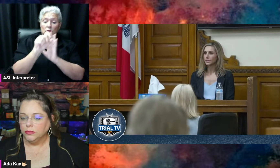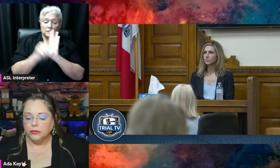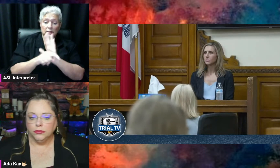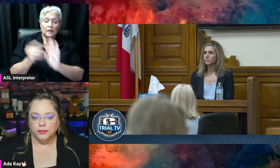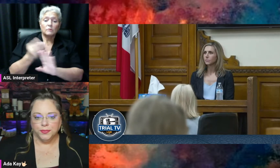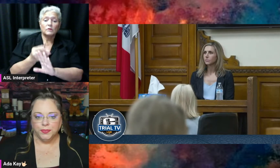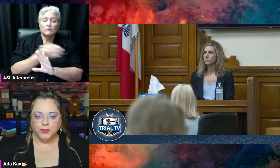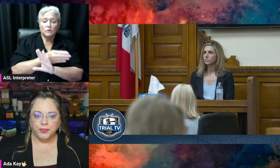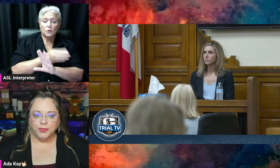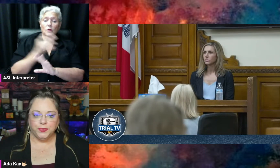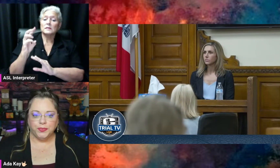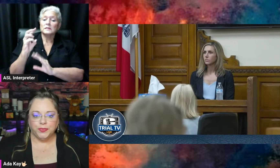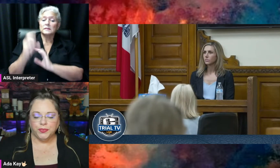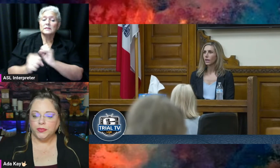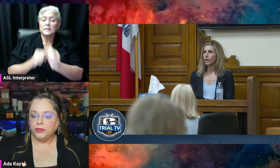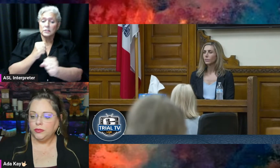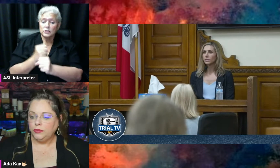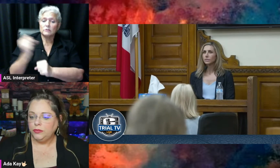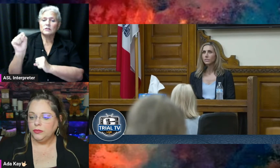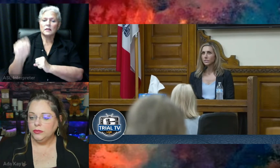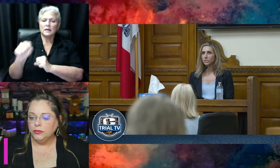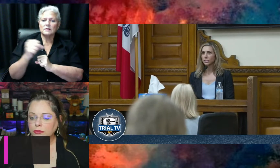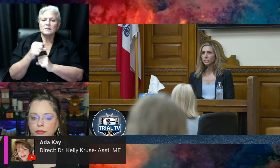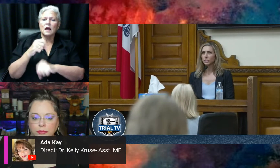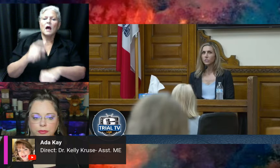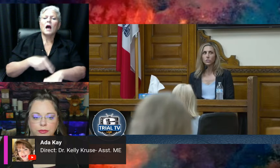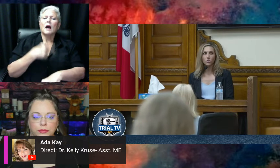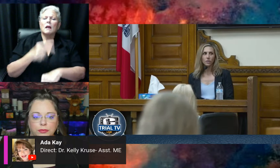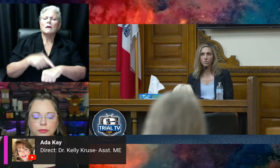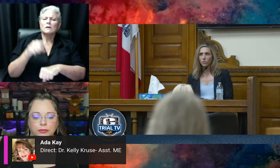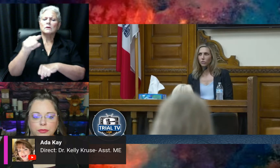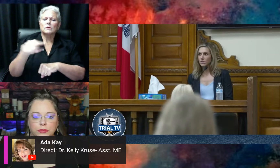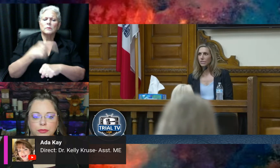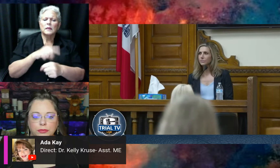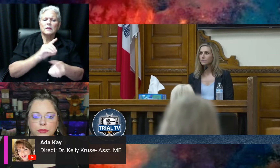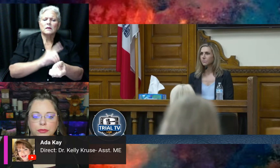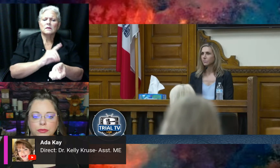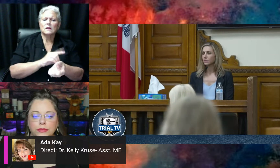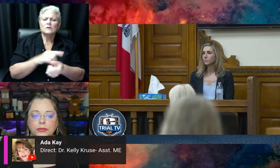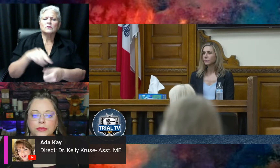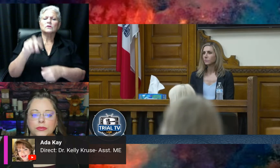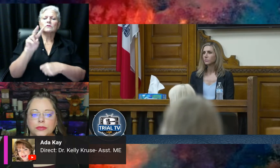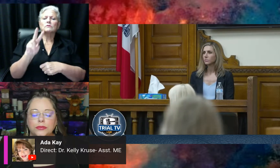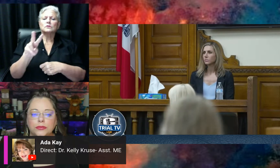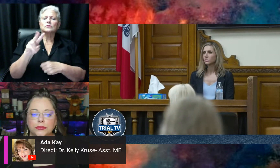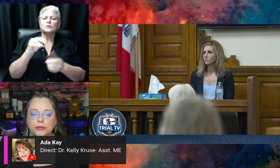years? Yes. How long have you been a physician? I've been a physician since 2013.